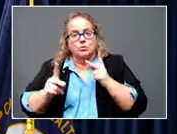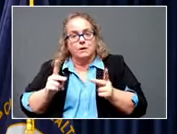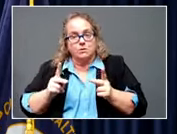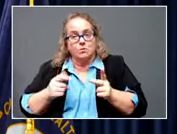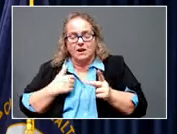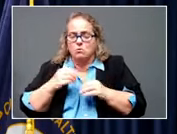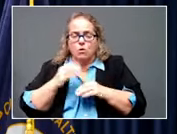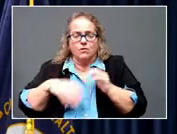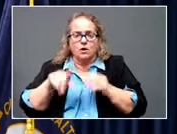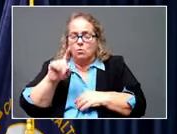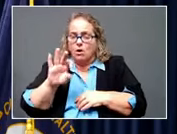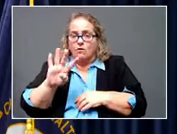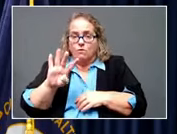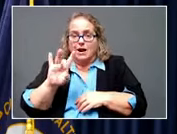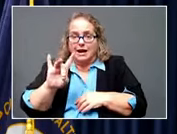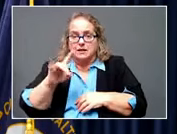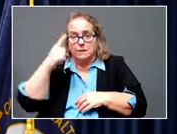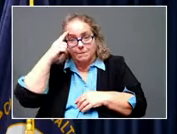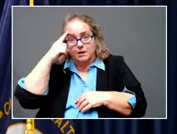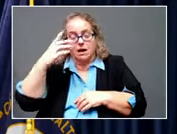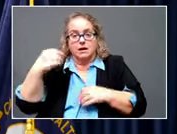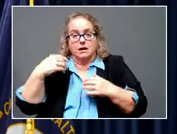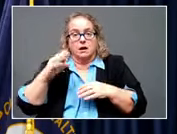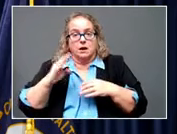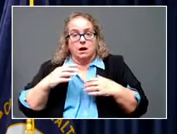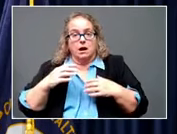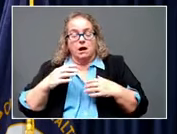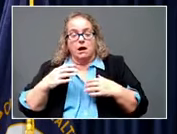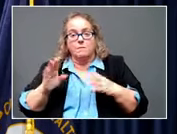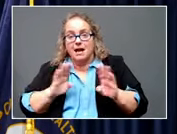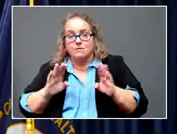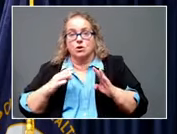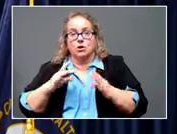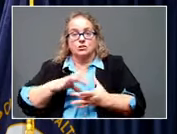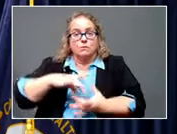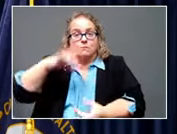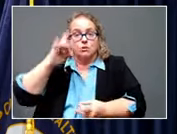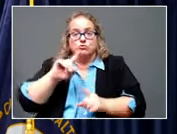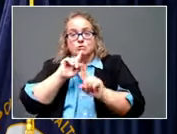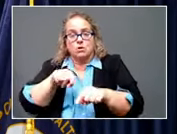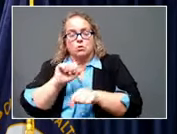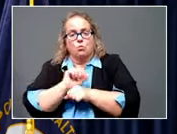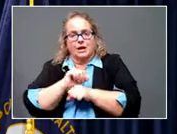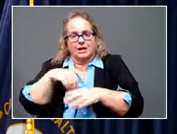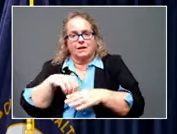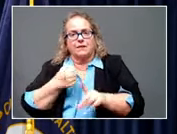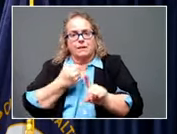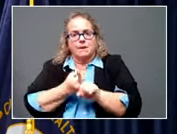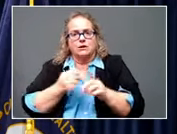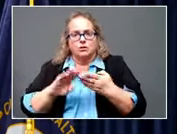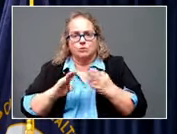148 mental, behavioral, and spiritual care responders working in the impacted communities. And this is so